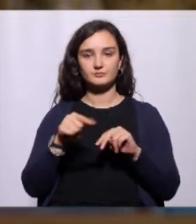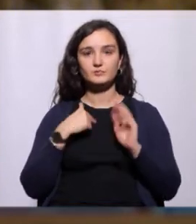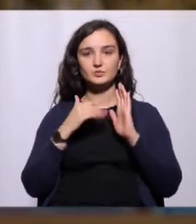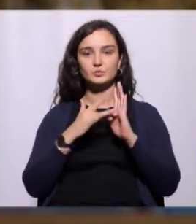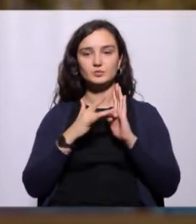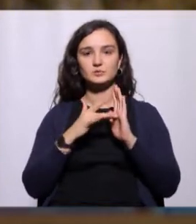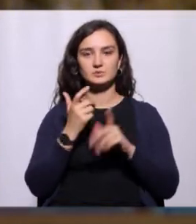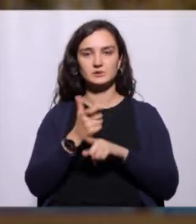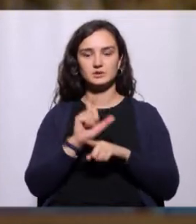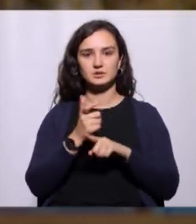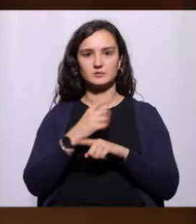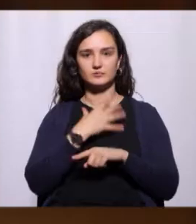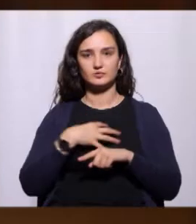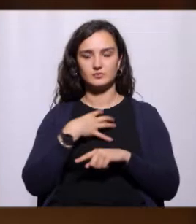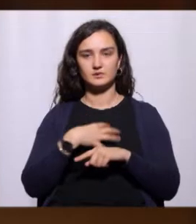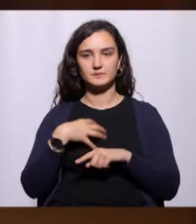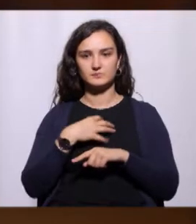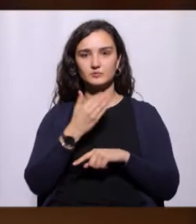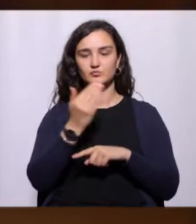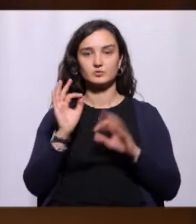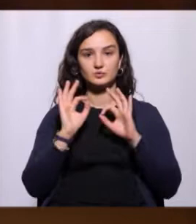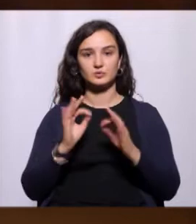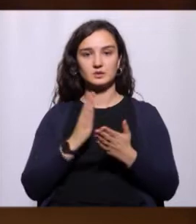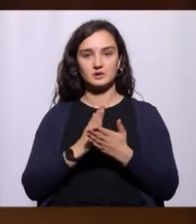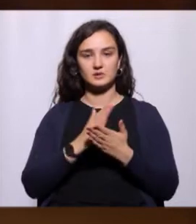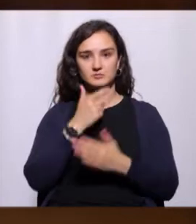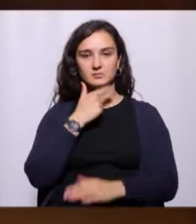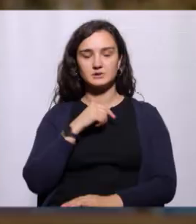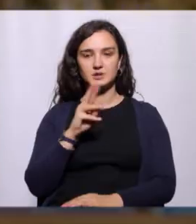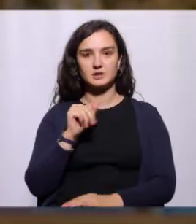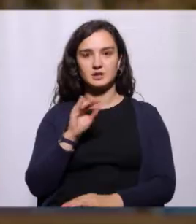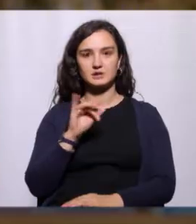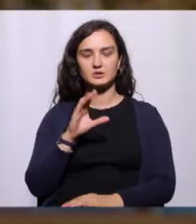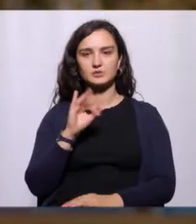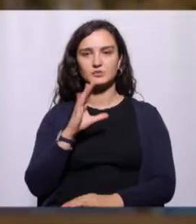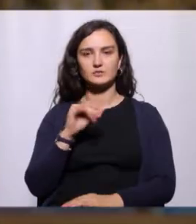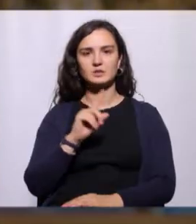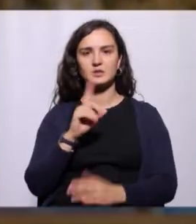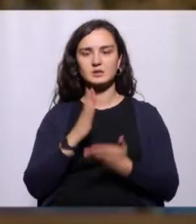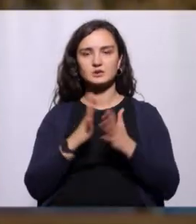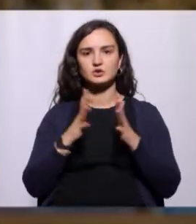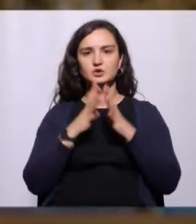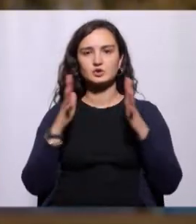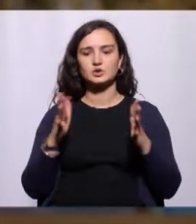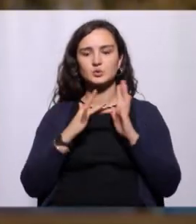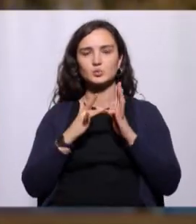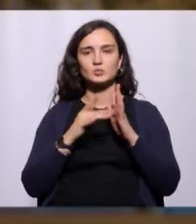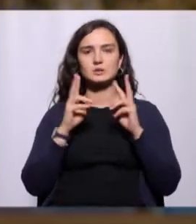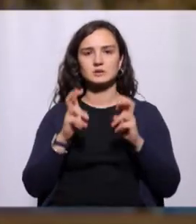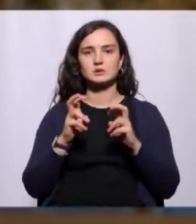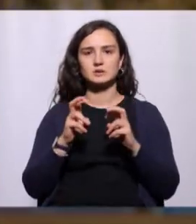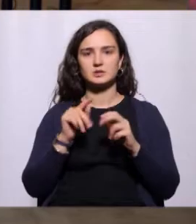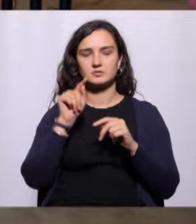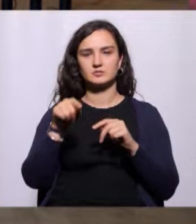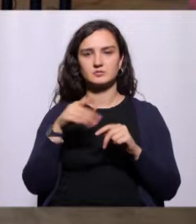tourism is very important. You are absolutely right, Mr. Carter. Miss Sophie, what is the biggest tourist destination